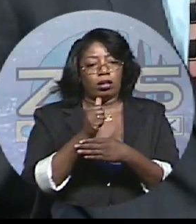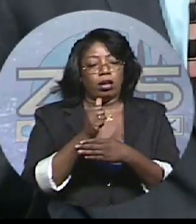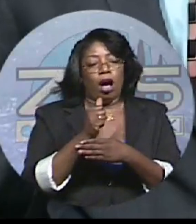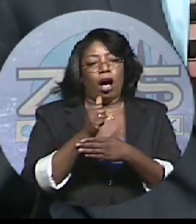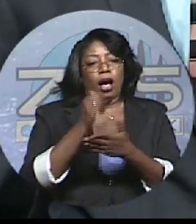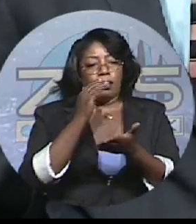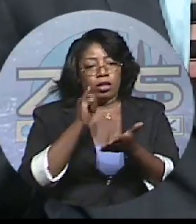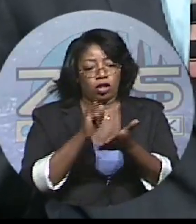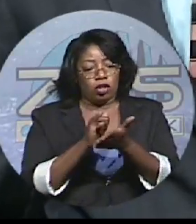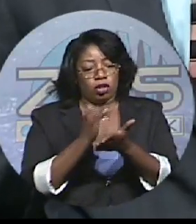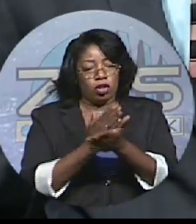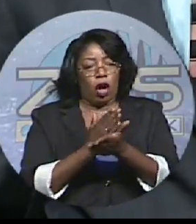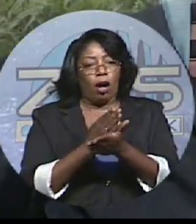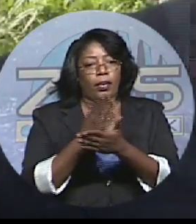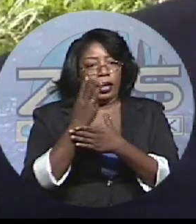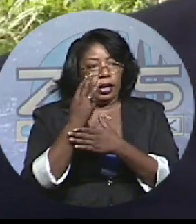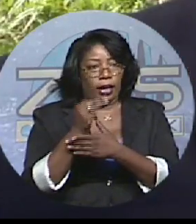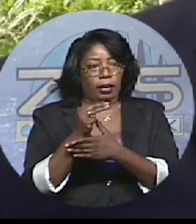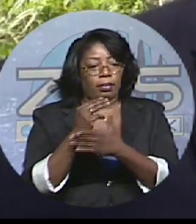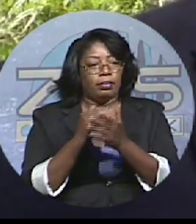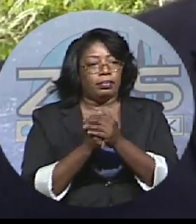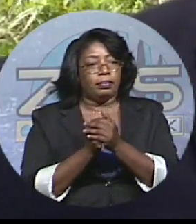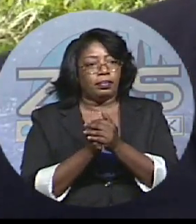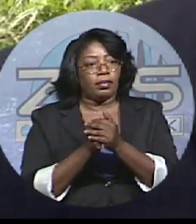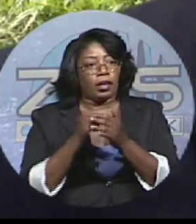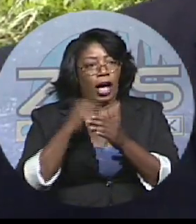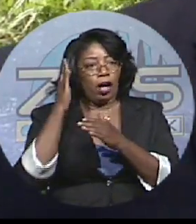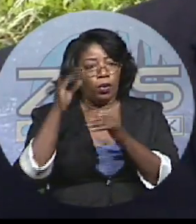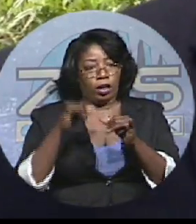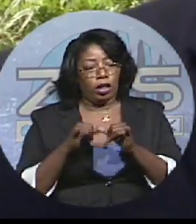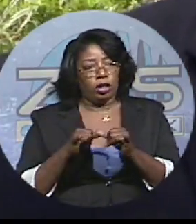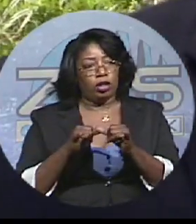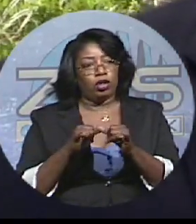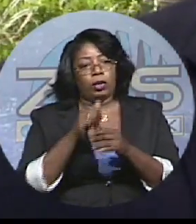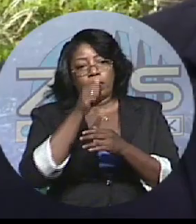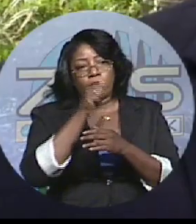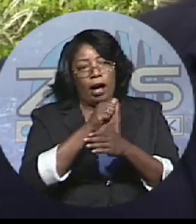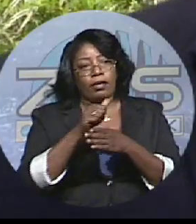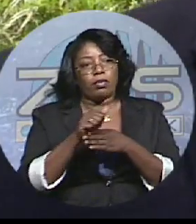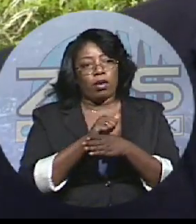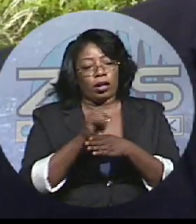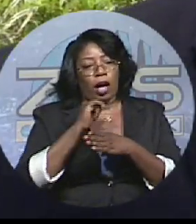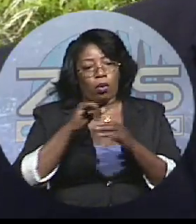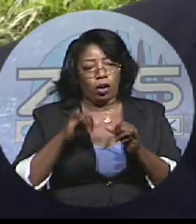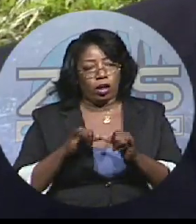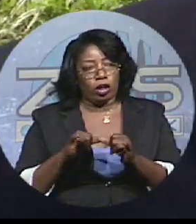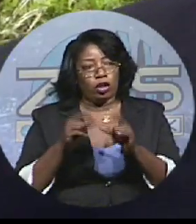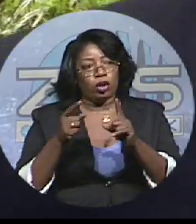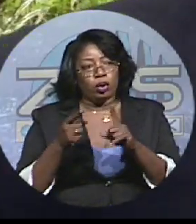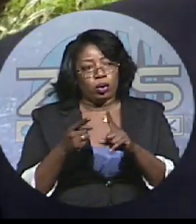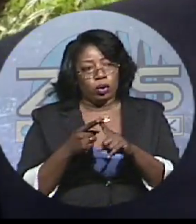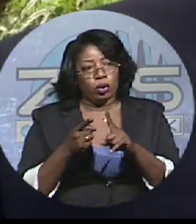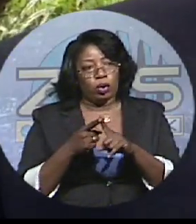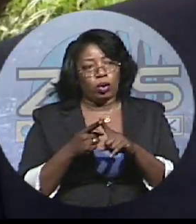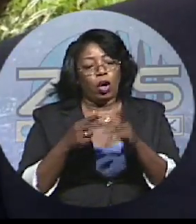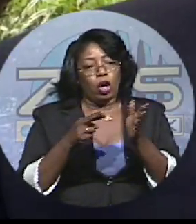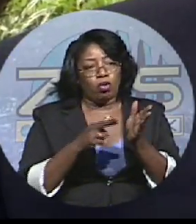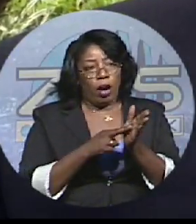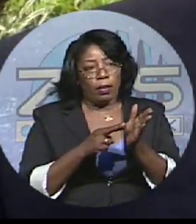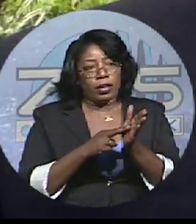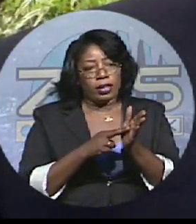new party's feet to the fire. I will continue to be in private practice. I will continue to